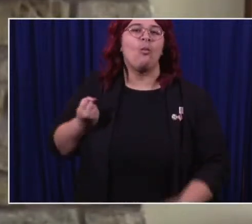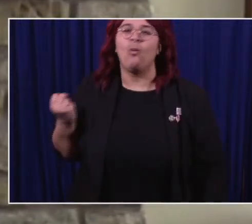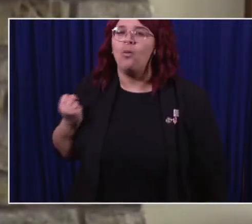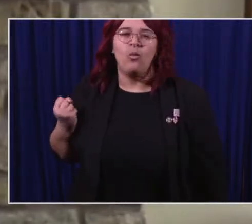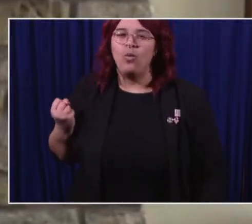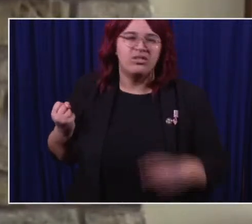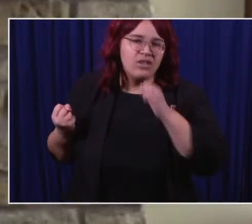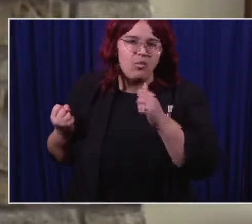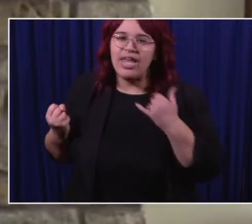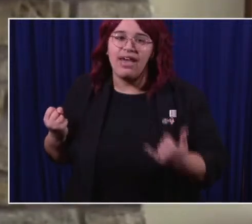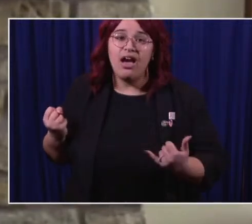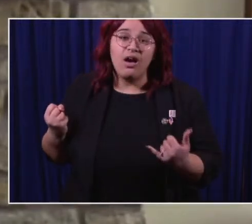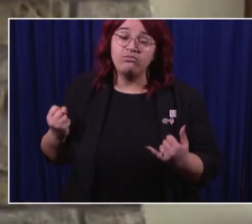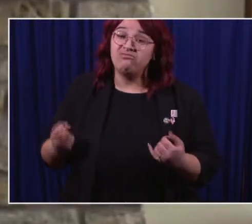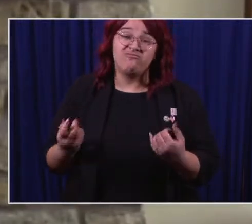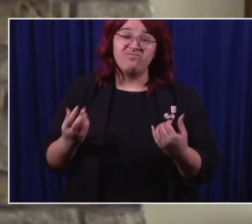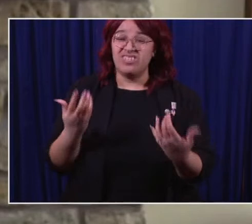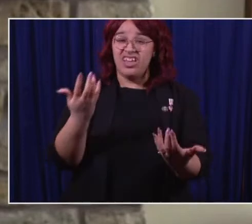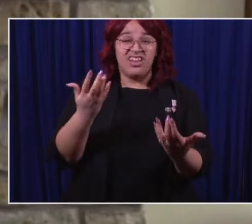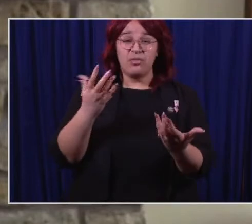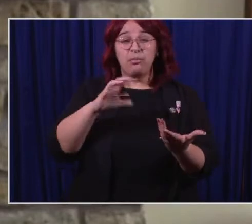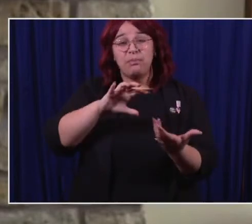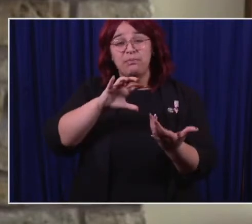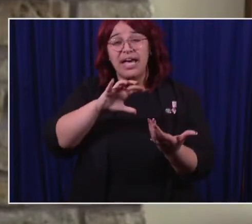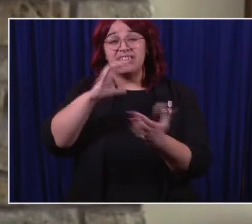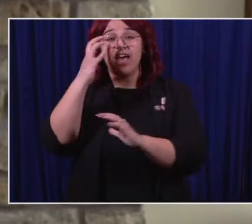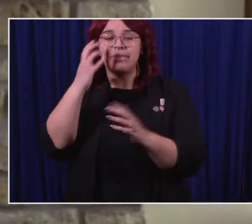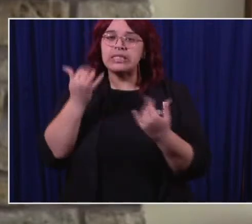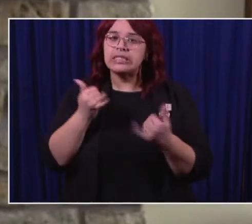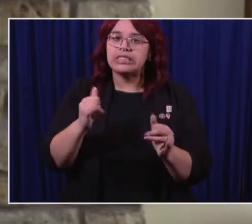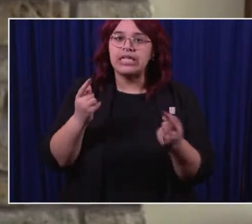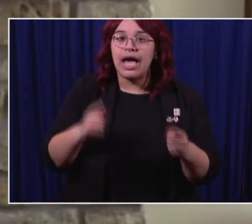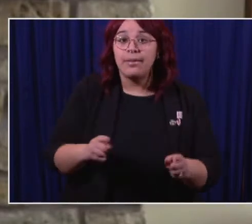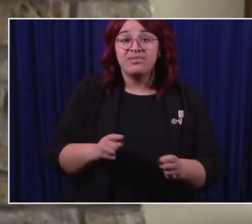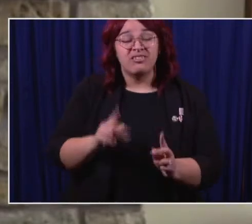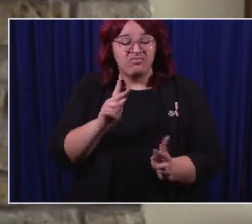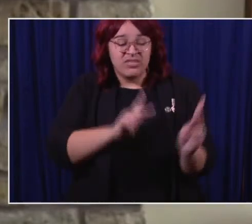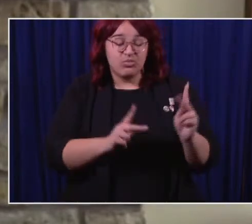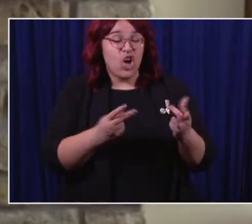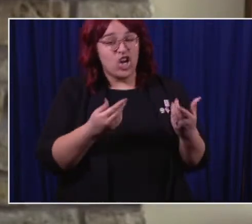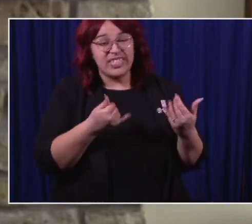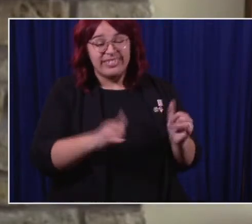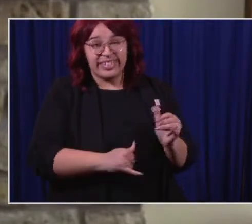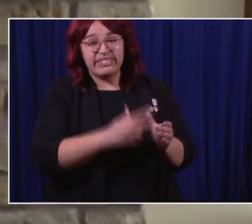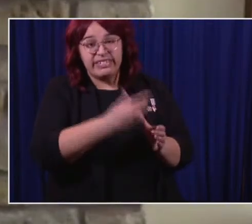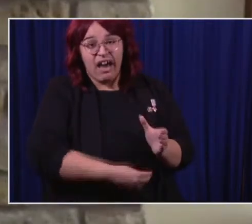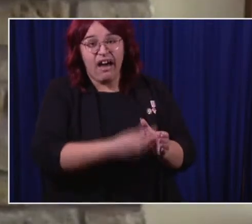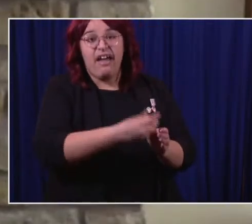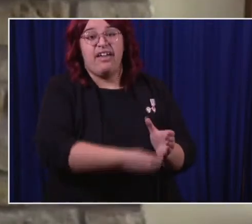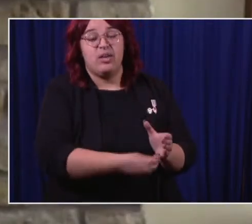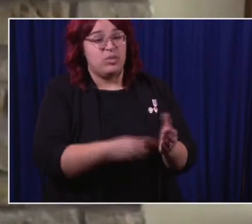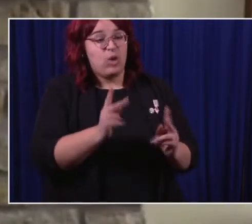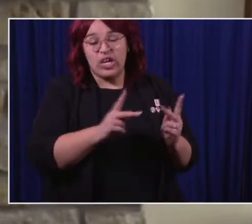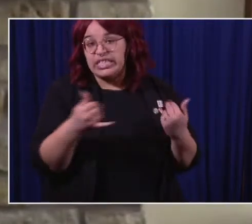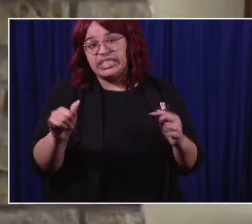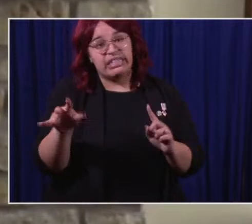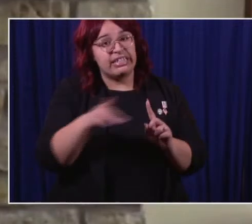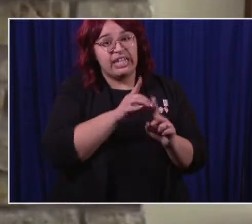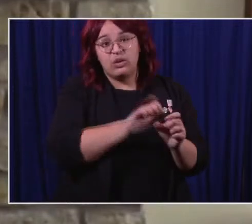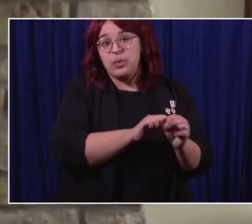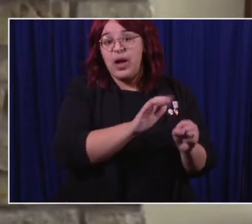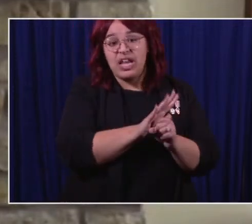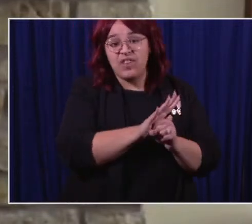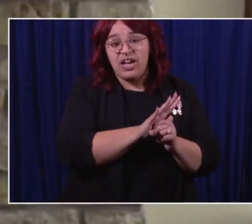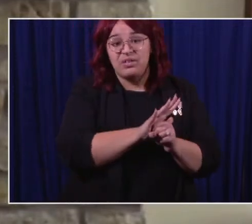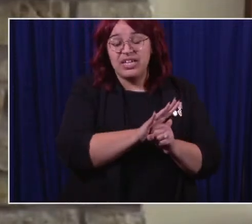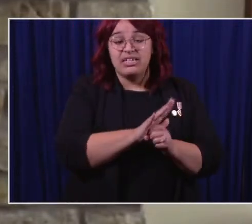middle of the storm. And, we're still losing people, as you can see on the death numbers. We talk about how happy we